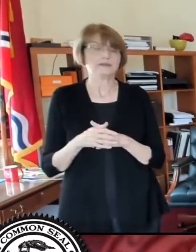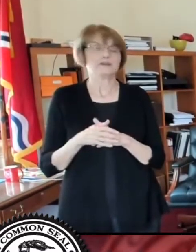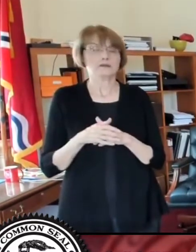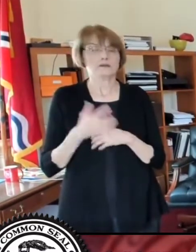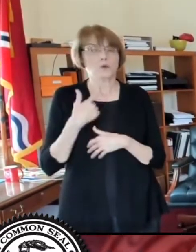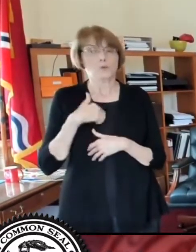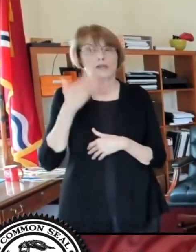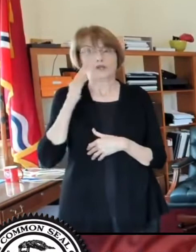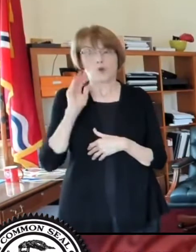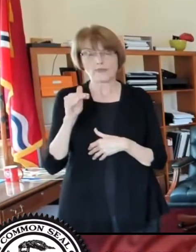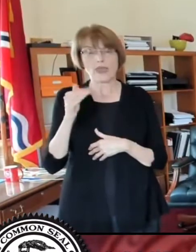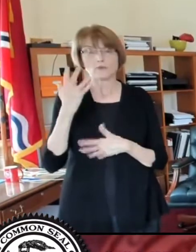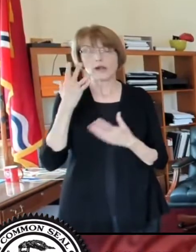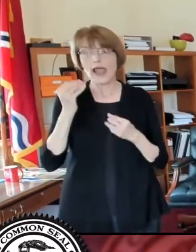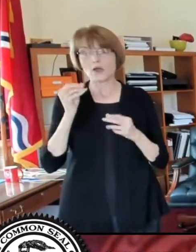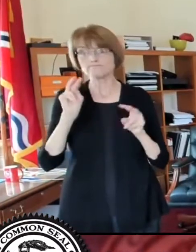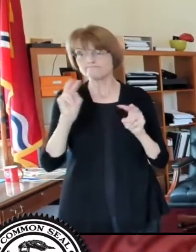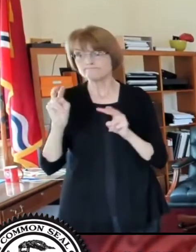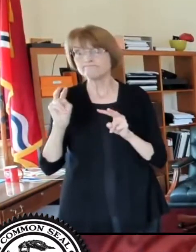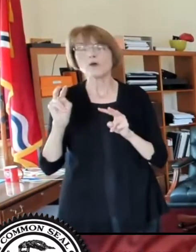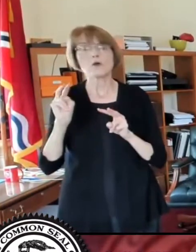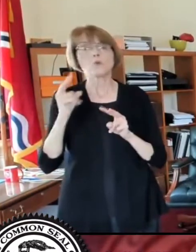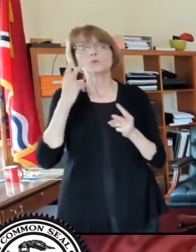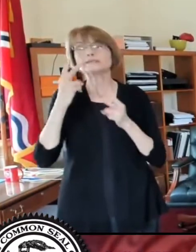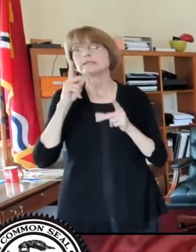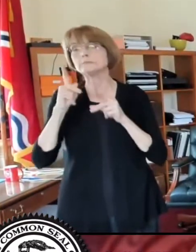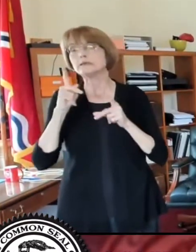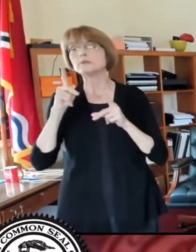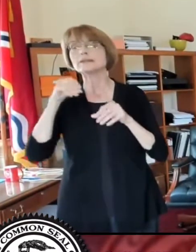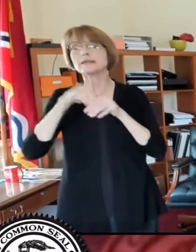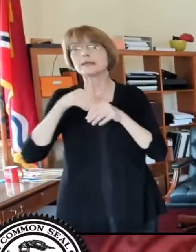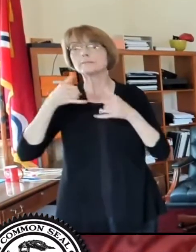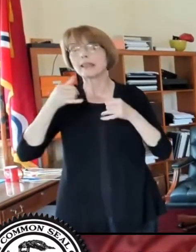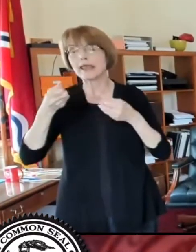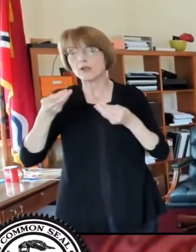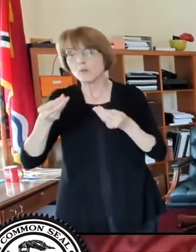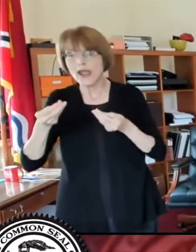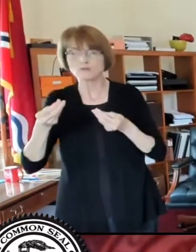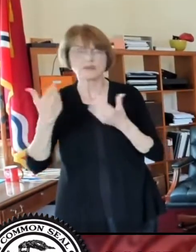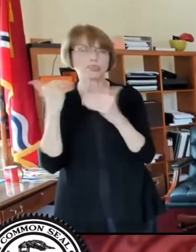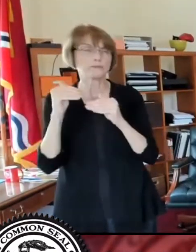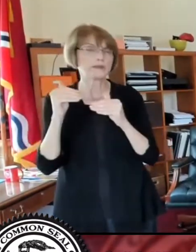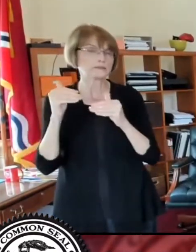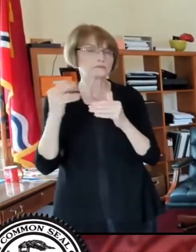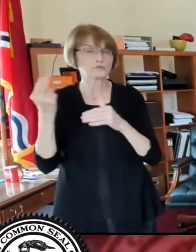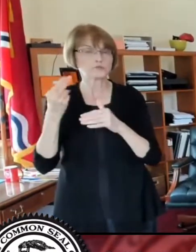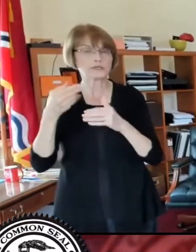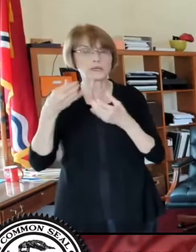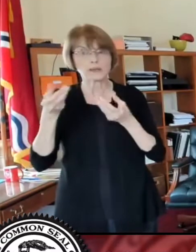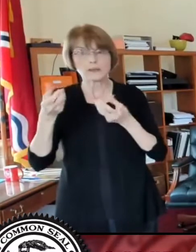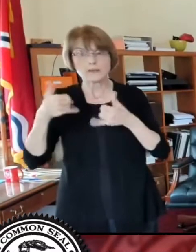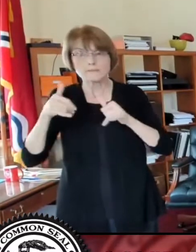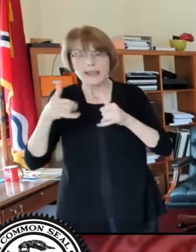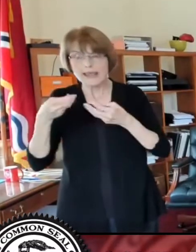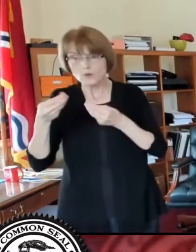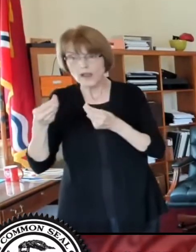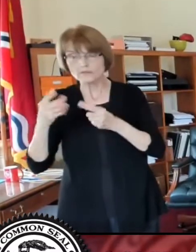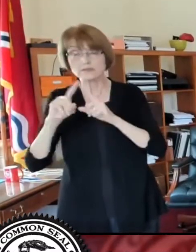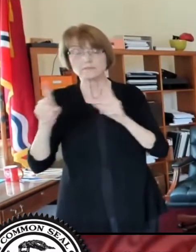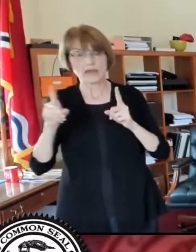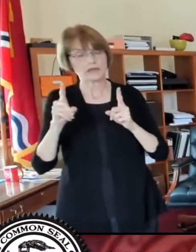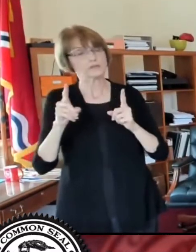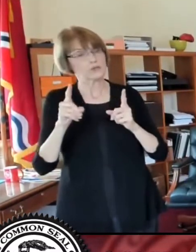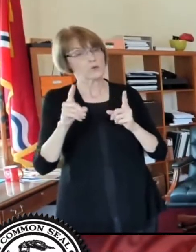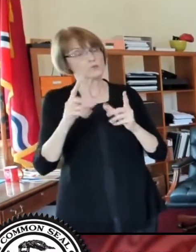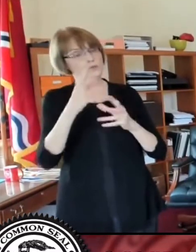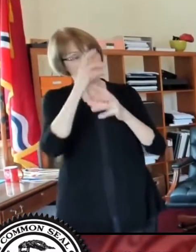all the time, we know that people are using playgrounds to a limited extent. But, you know, we're having to rely on parents to use their